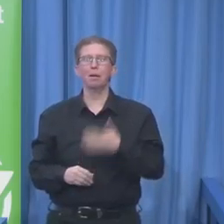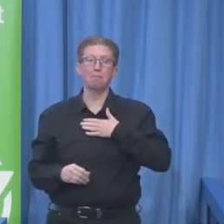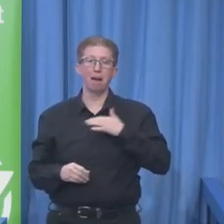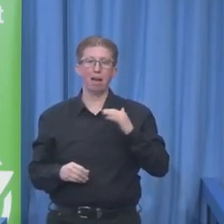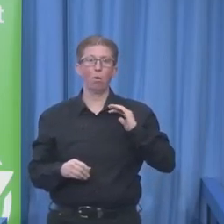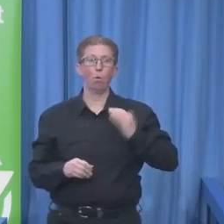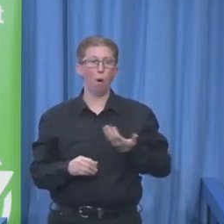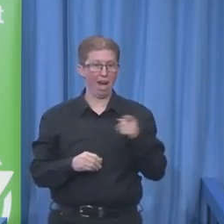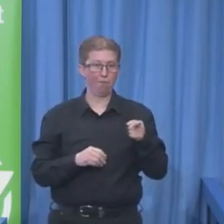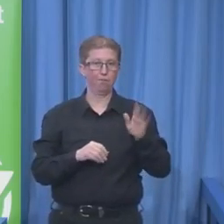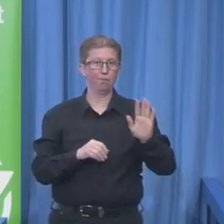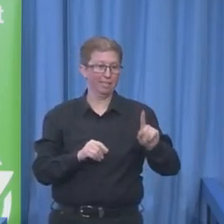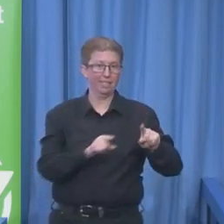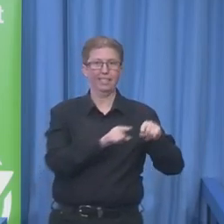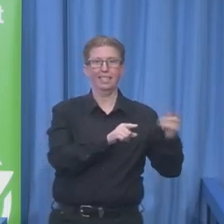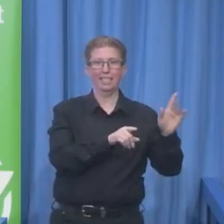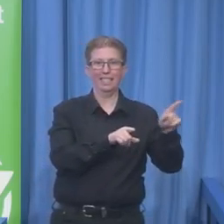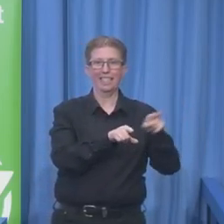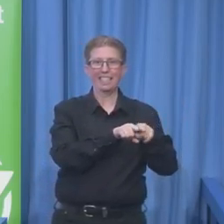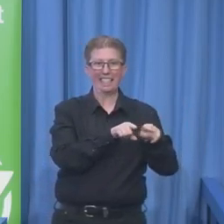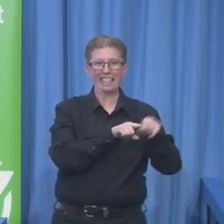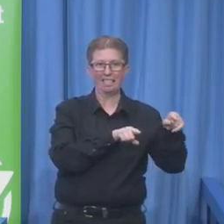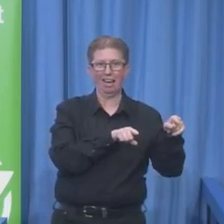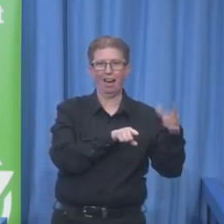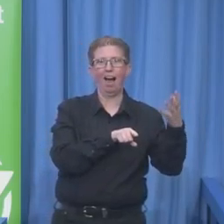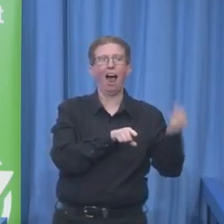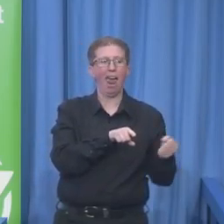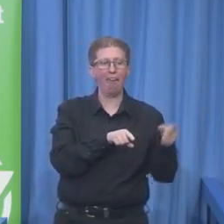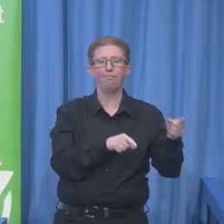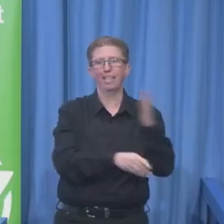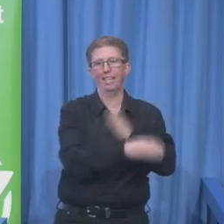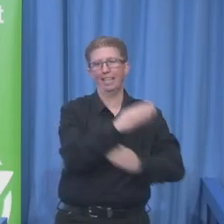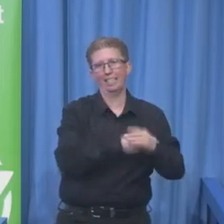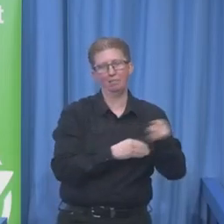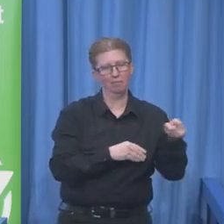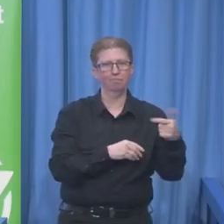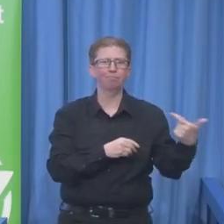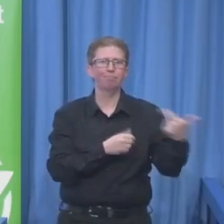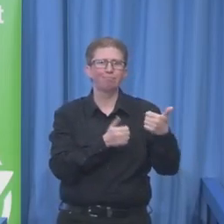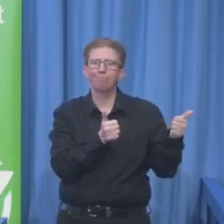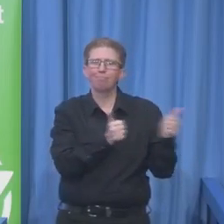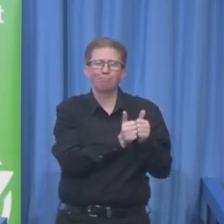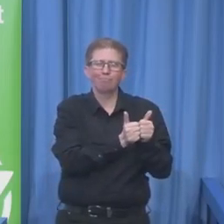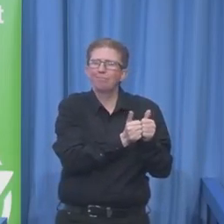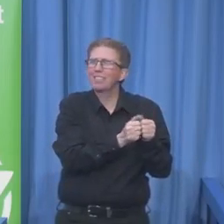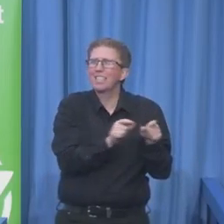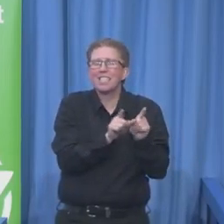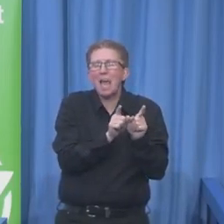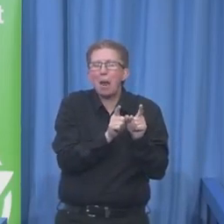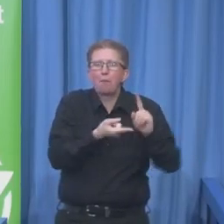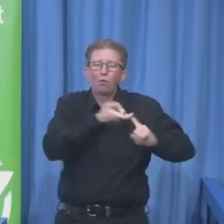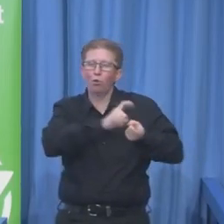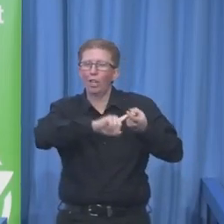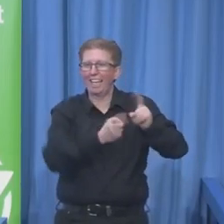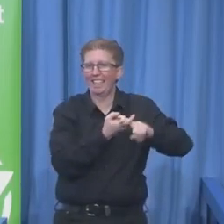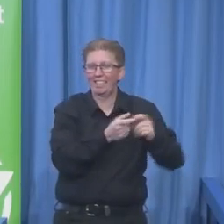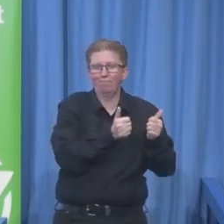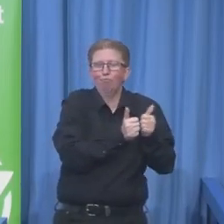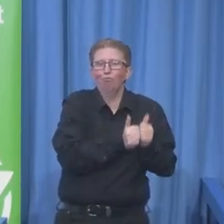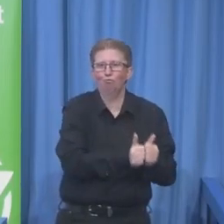and they are very close friends. Well, and after my retirement as a lawyer, I was elected